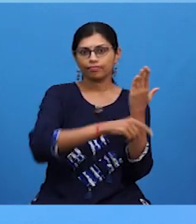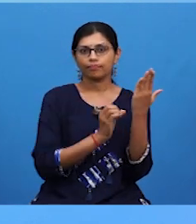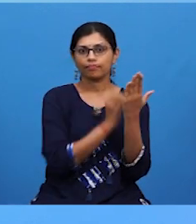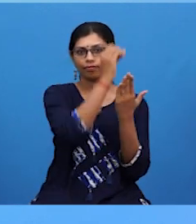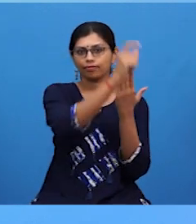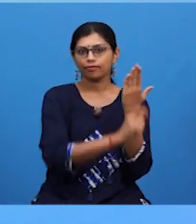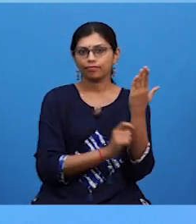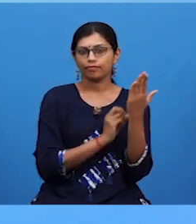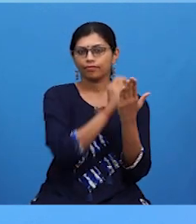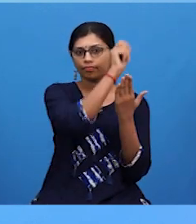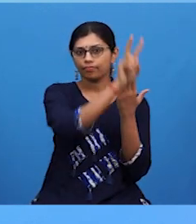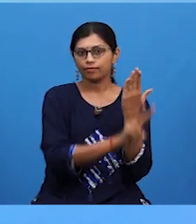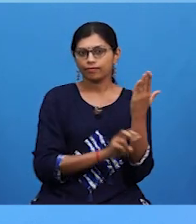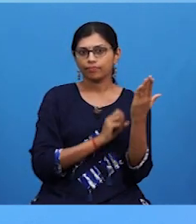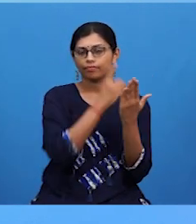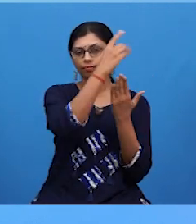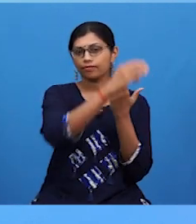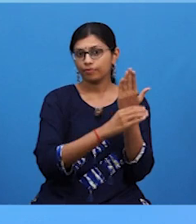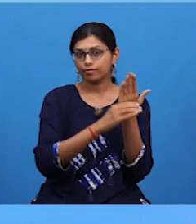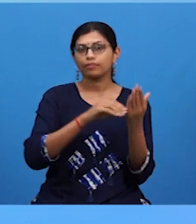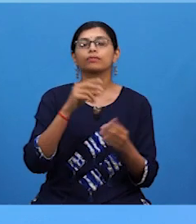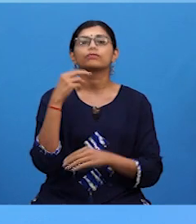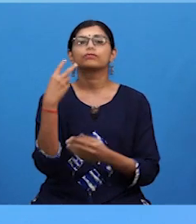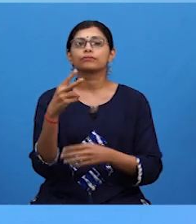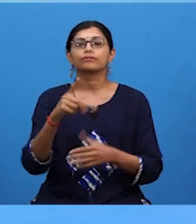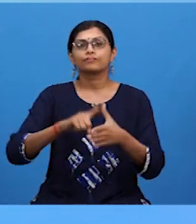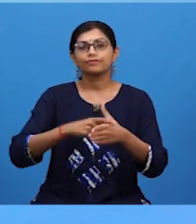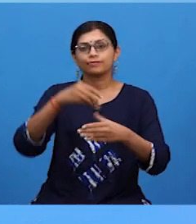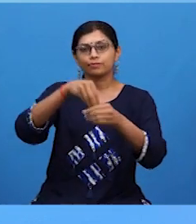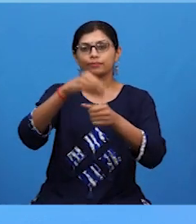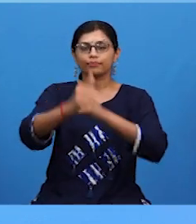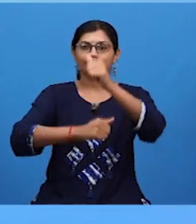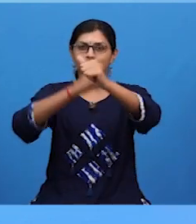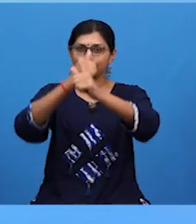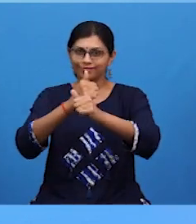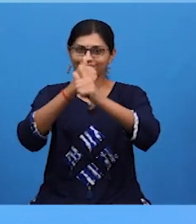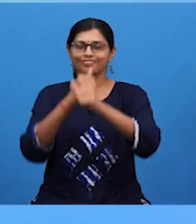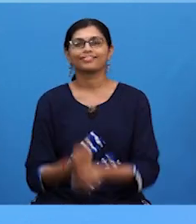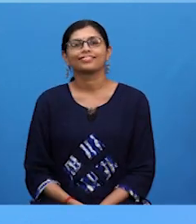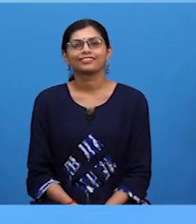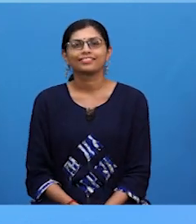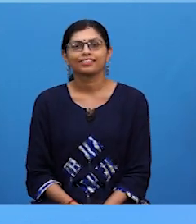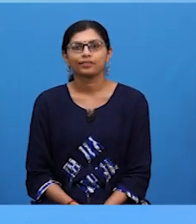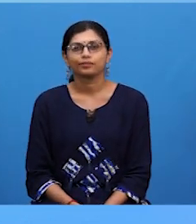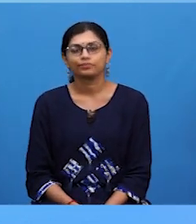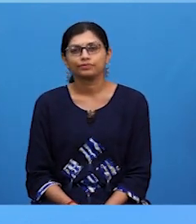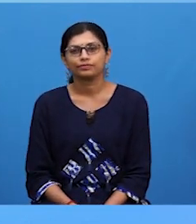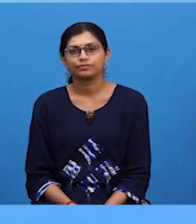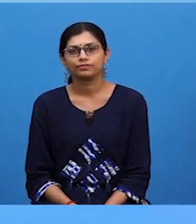October, November, December. There are 12 months in a year.